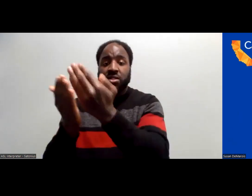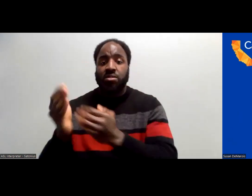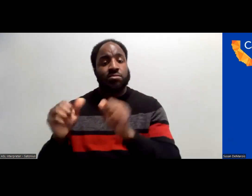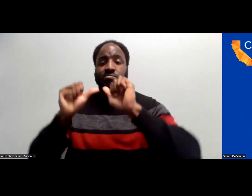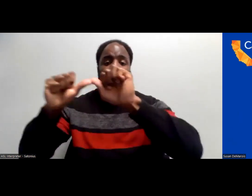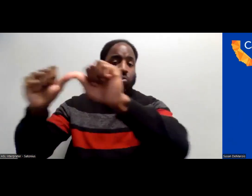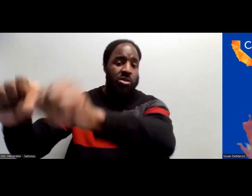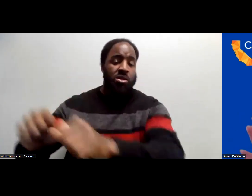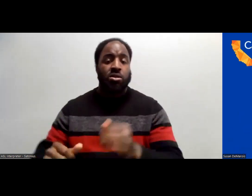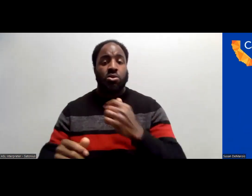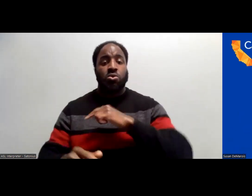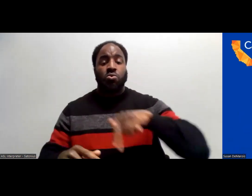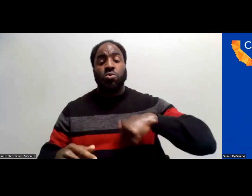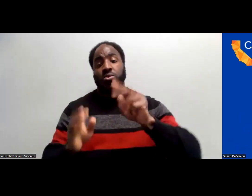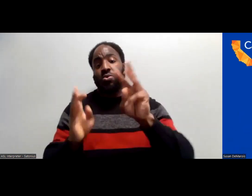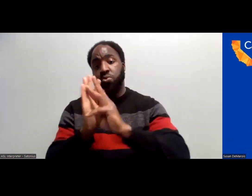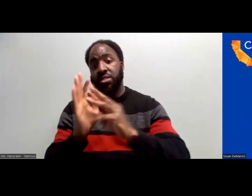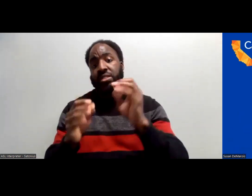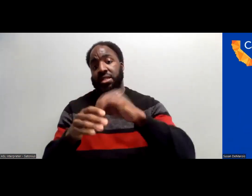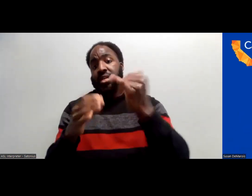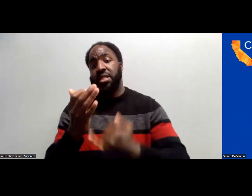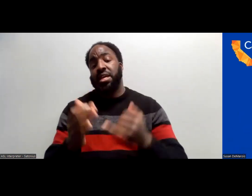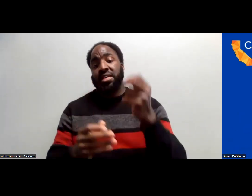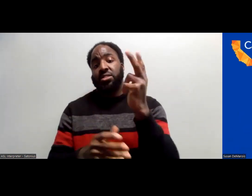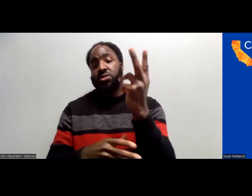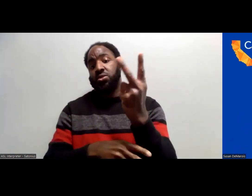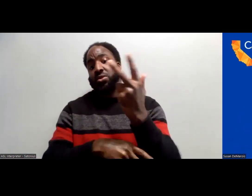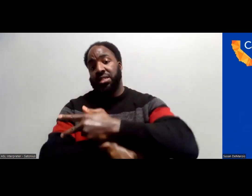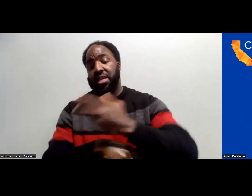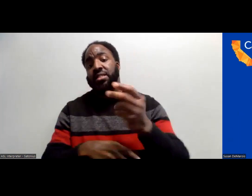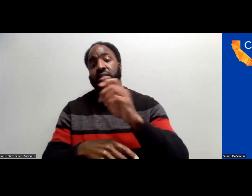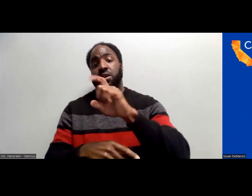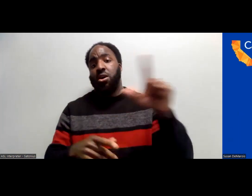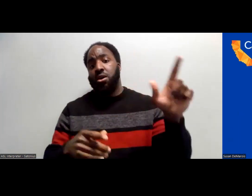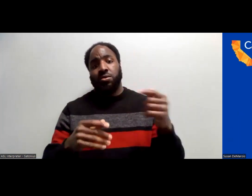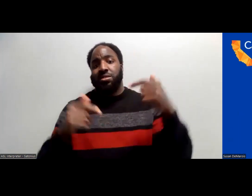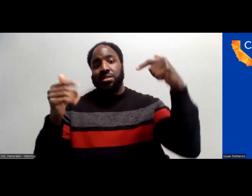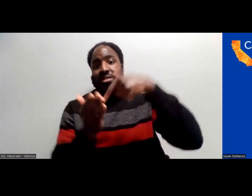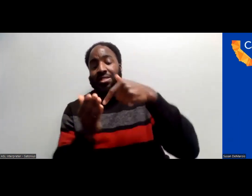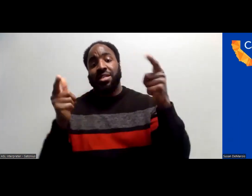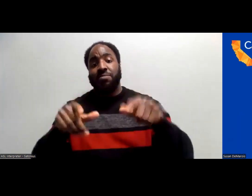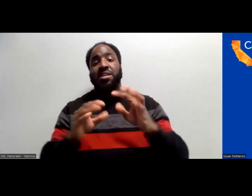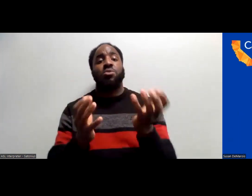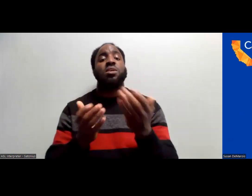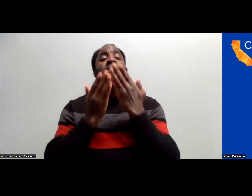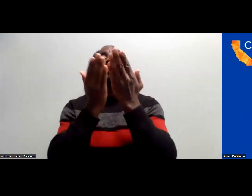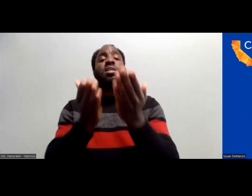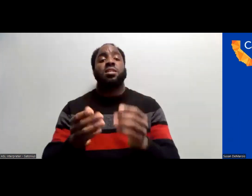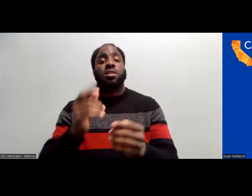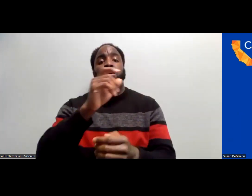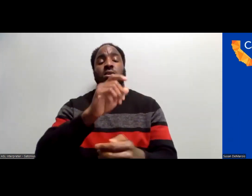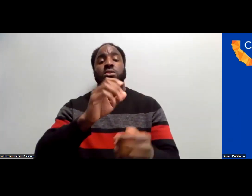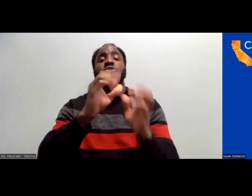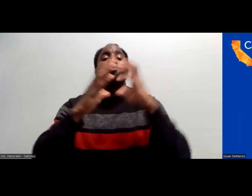We've witnessed in the last 72 hours all of this unfold. And I just want to thank so much all